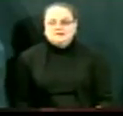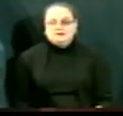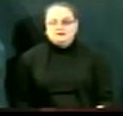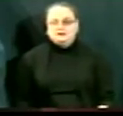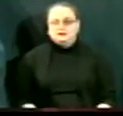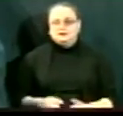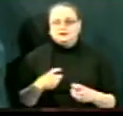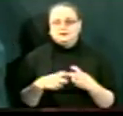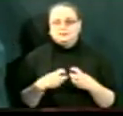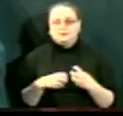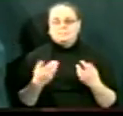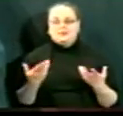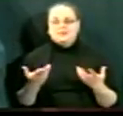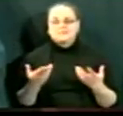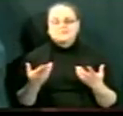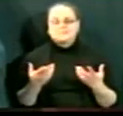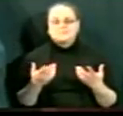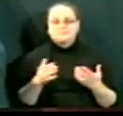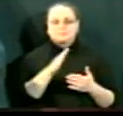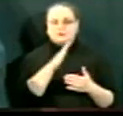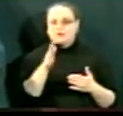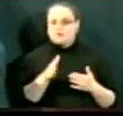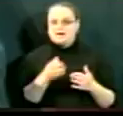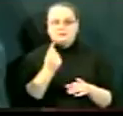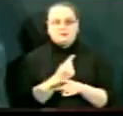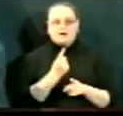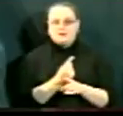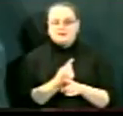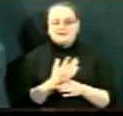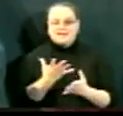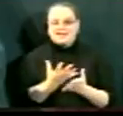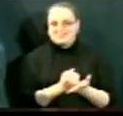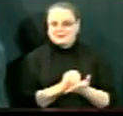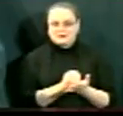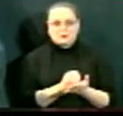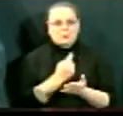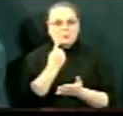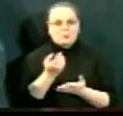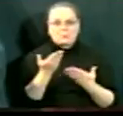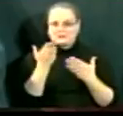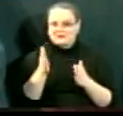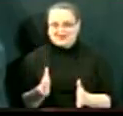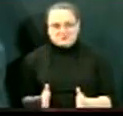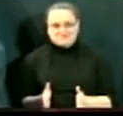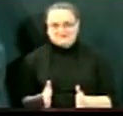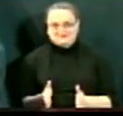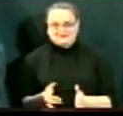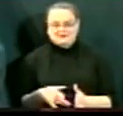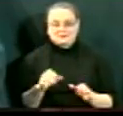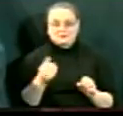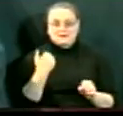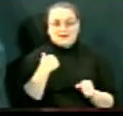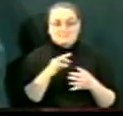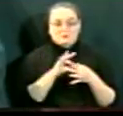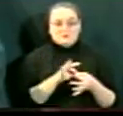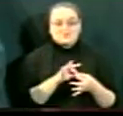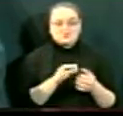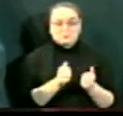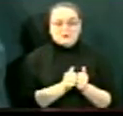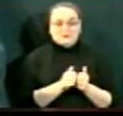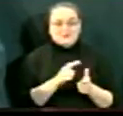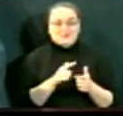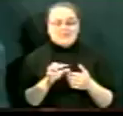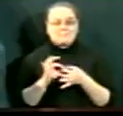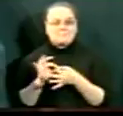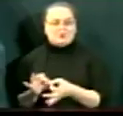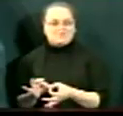problem is that we have never properly procured one provider that we can have a relationship with and